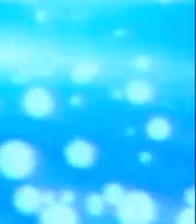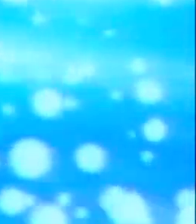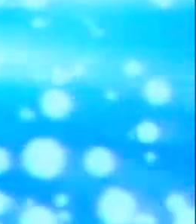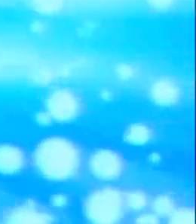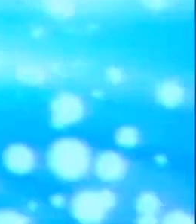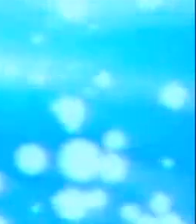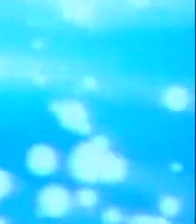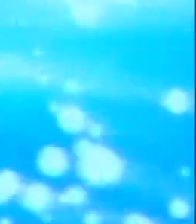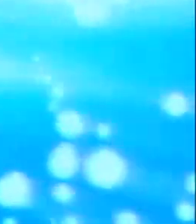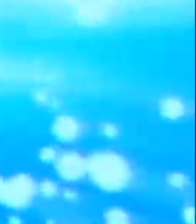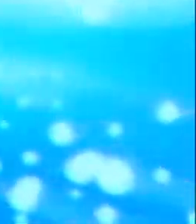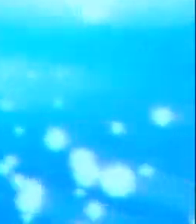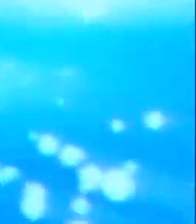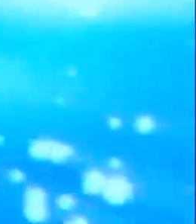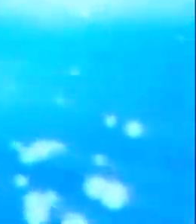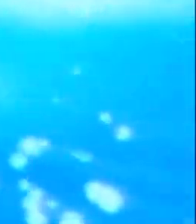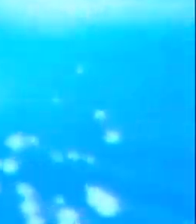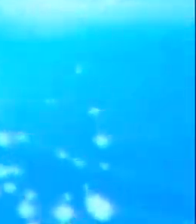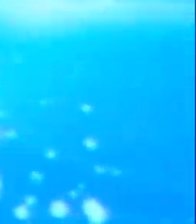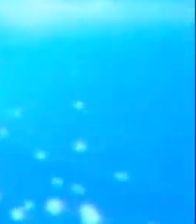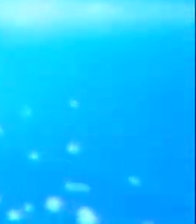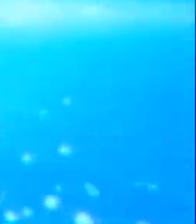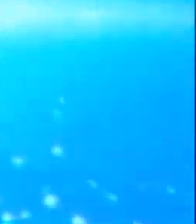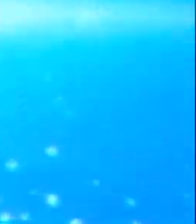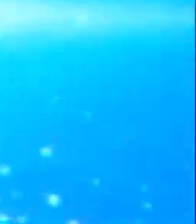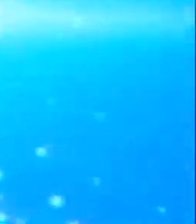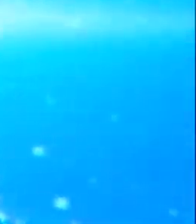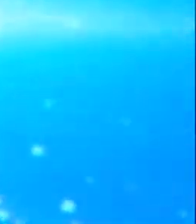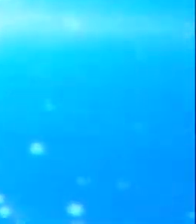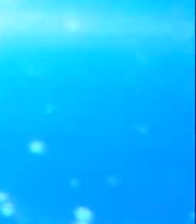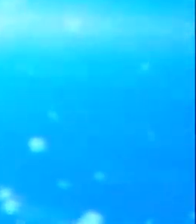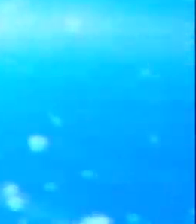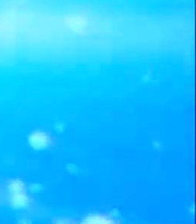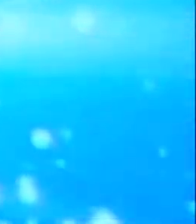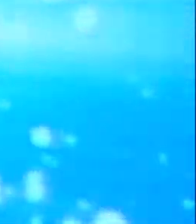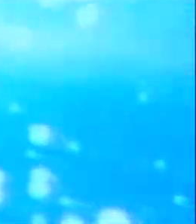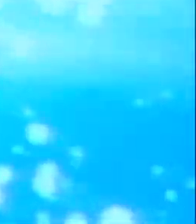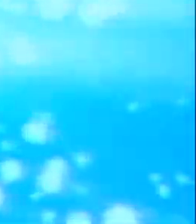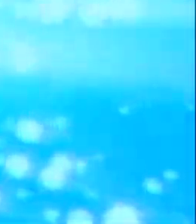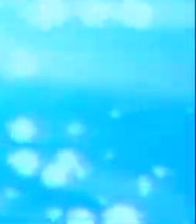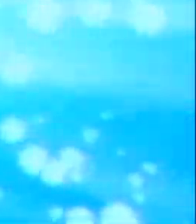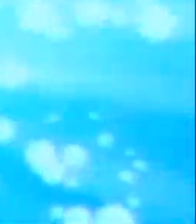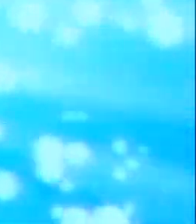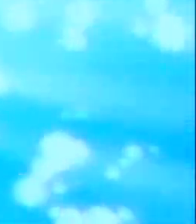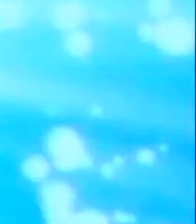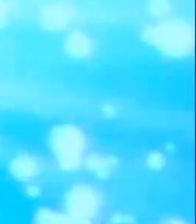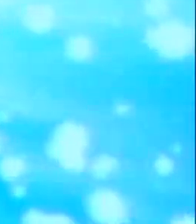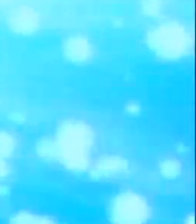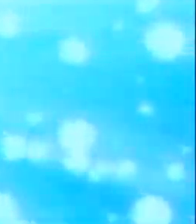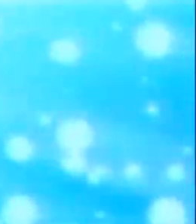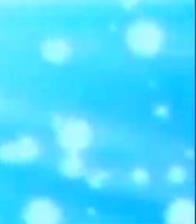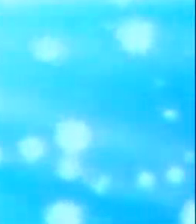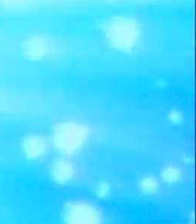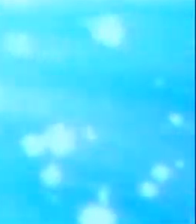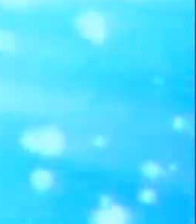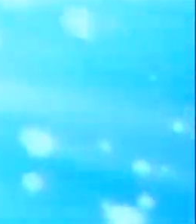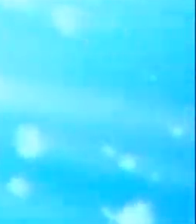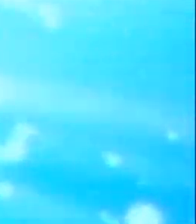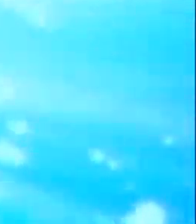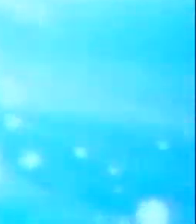He makes way out of no way. Say, yeah, yeah, yeah, yeah, yeah, yeah. Yeah, yeah,